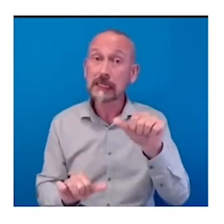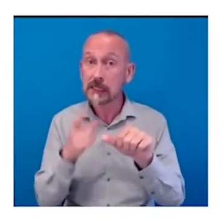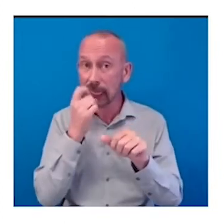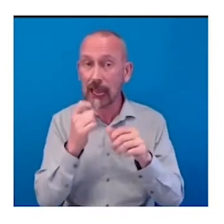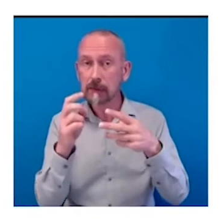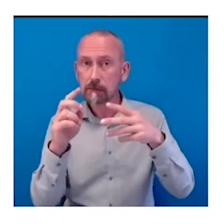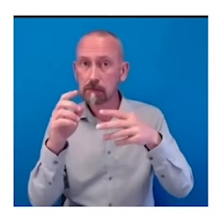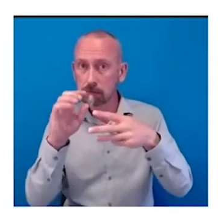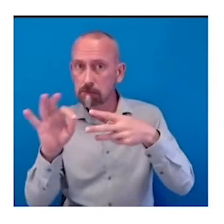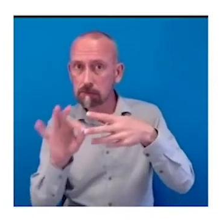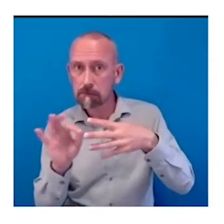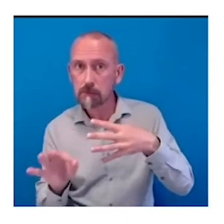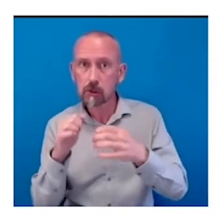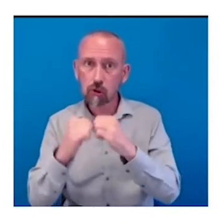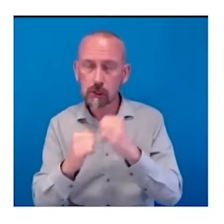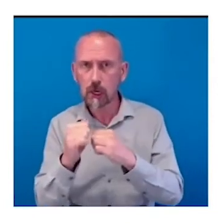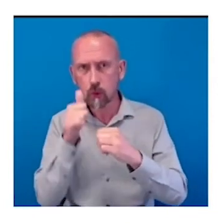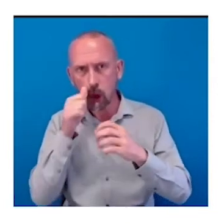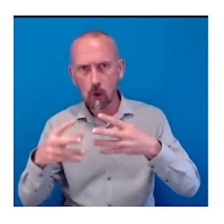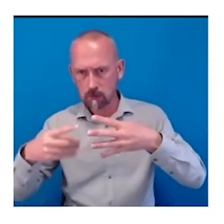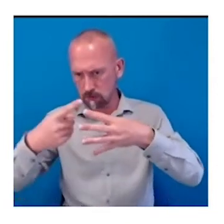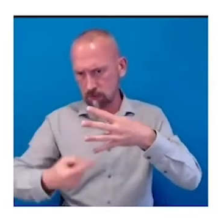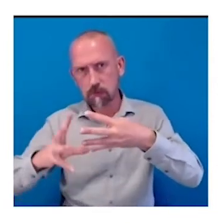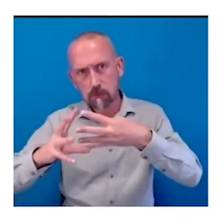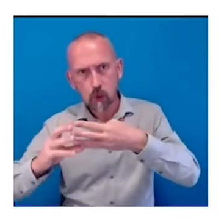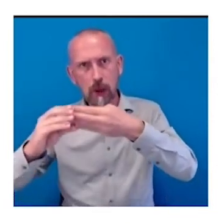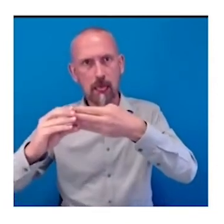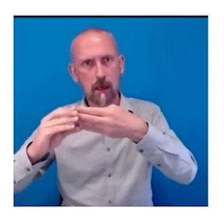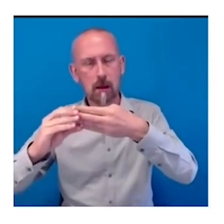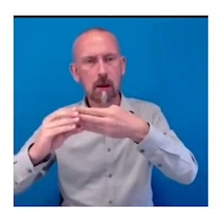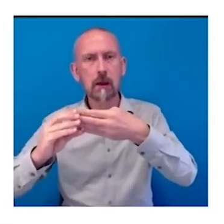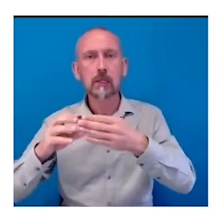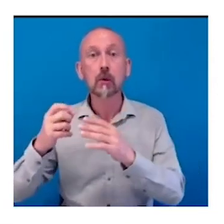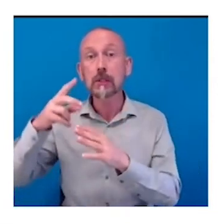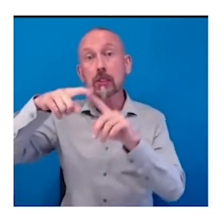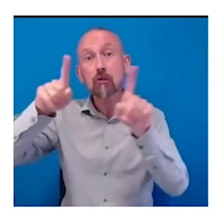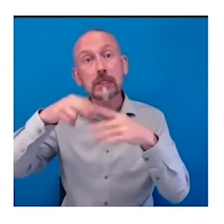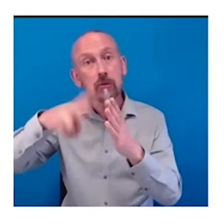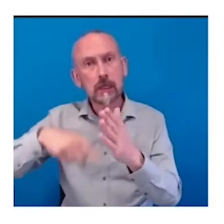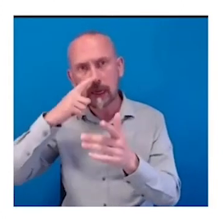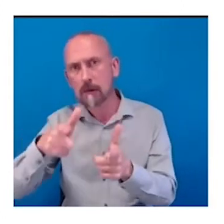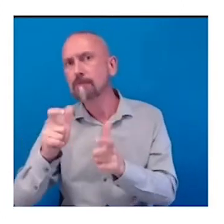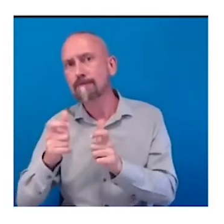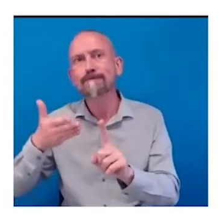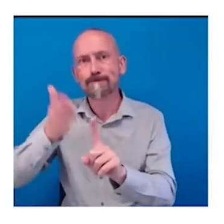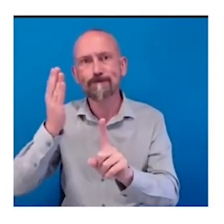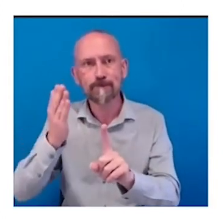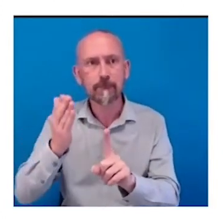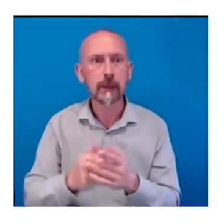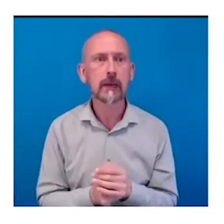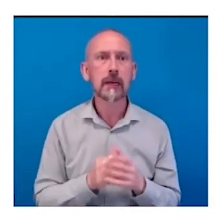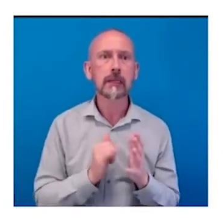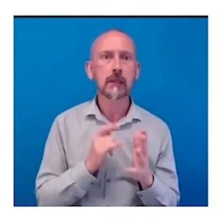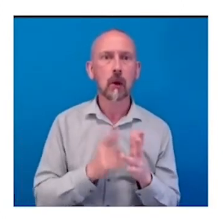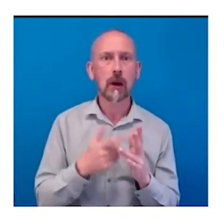someone that they're part of a group. Manually inserting any of the list items won't help. Any numbered list